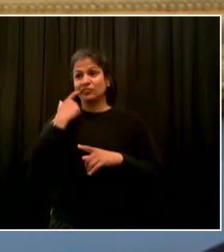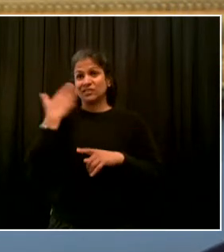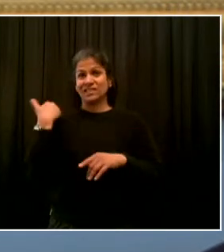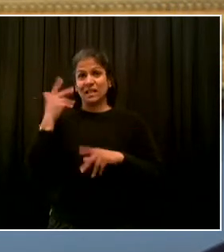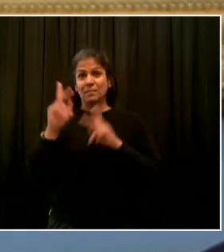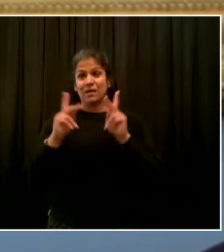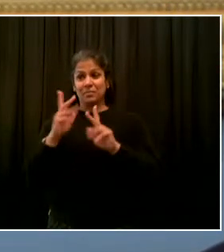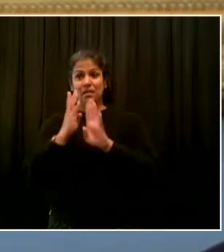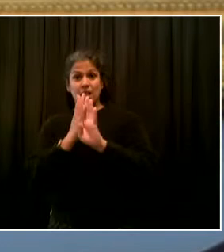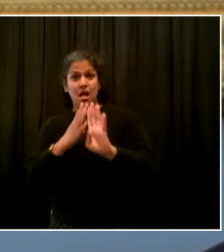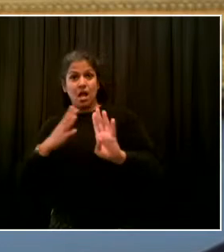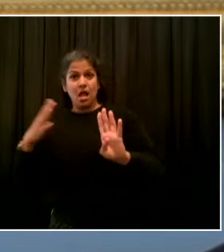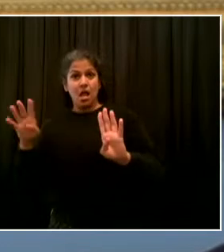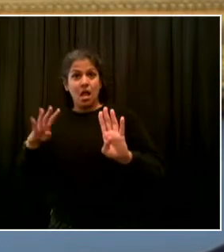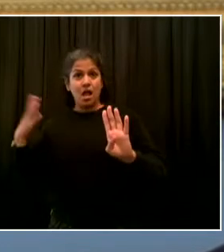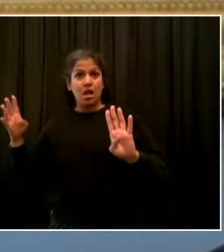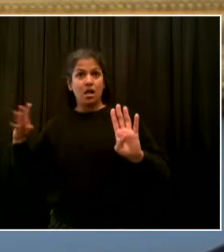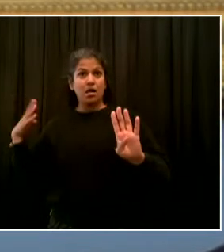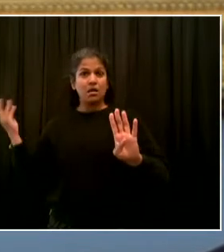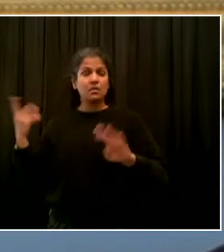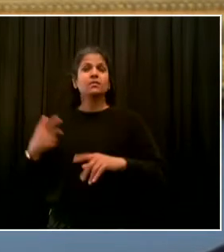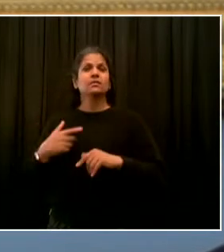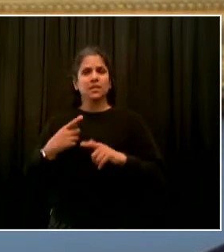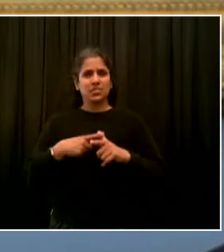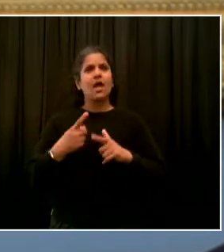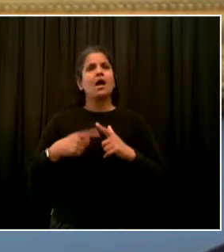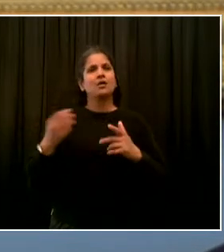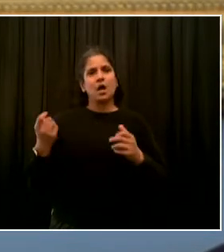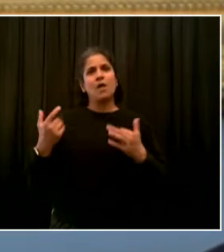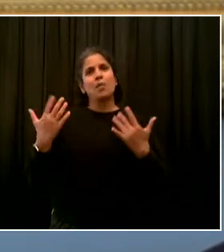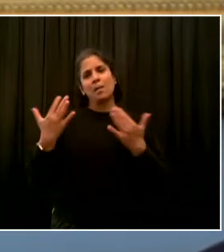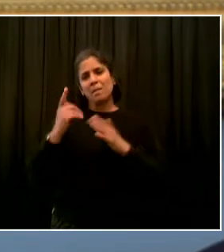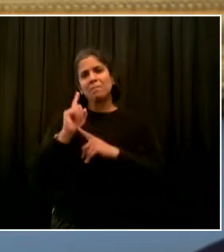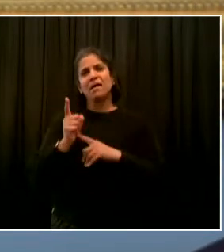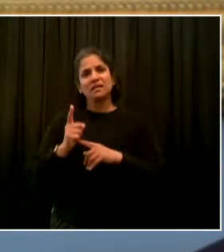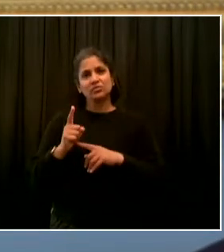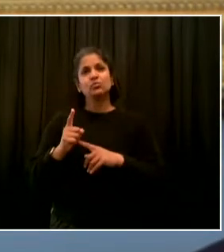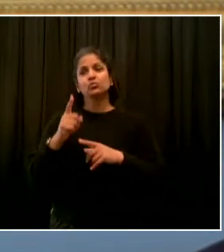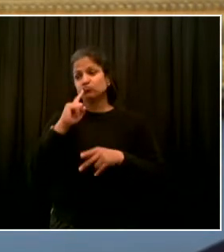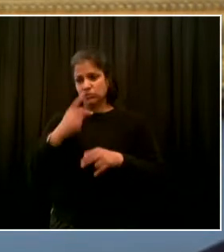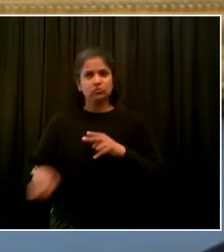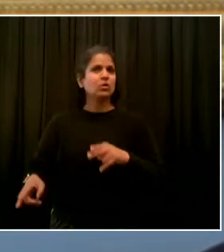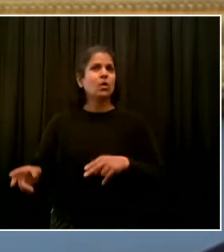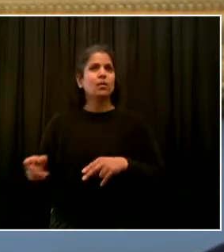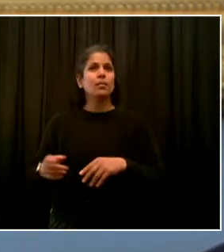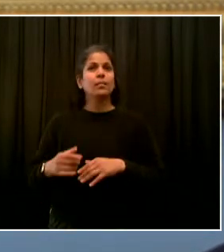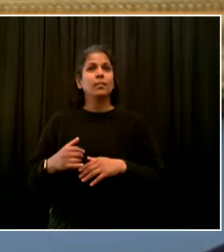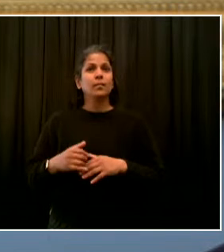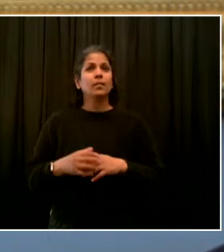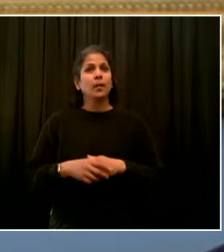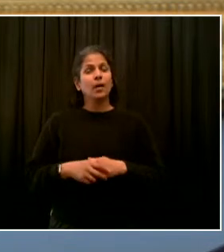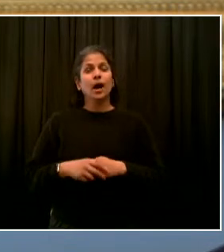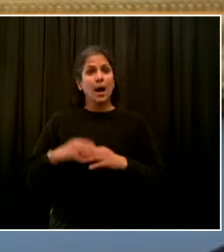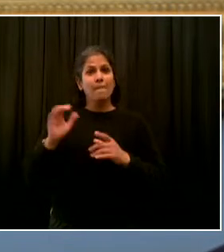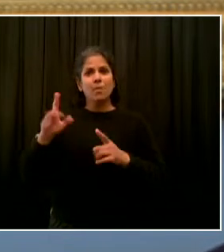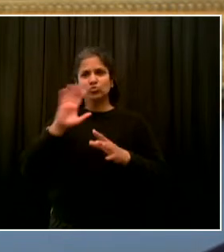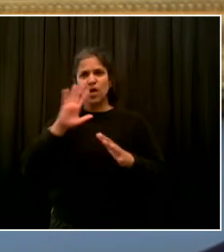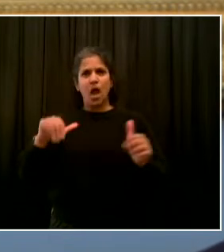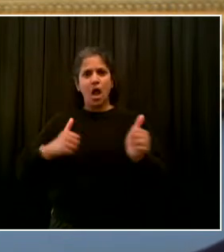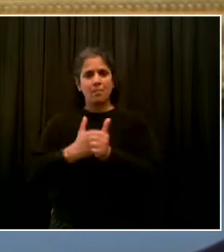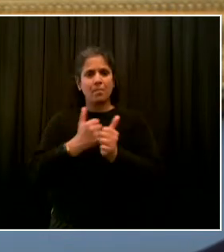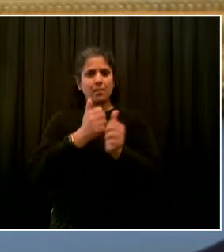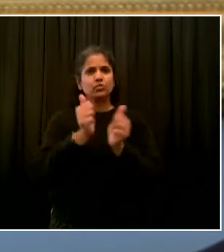reported that the wait is in minutes. And we have now backup staffing so that if there is a need